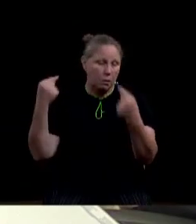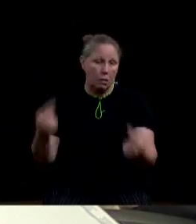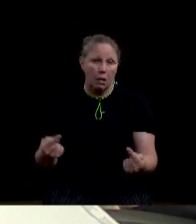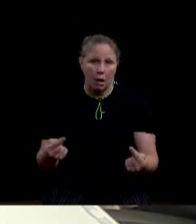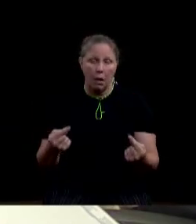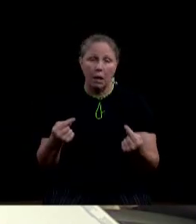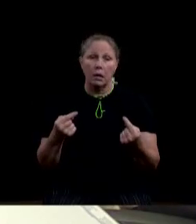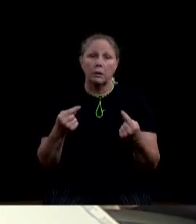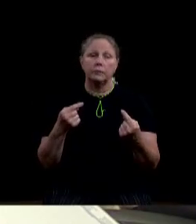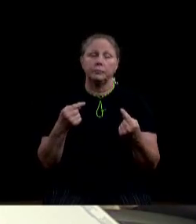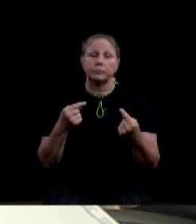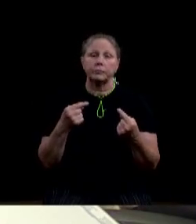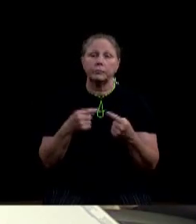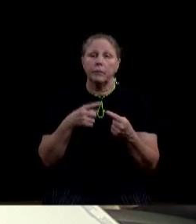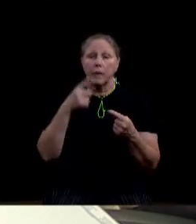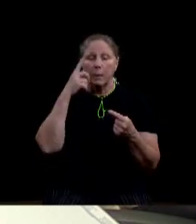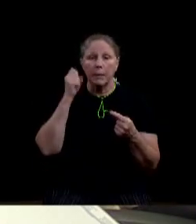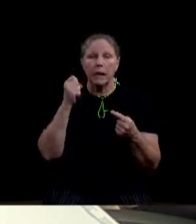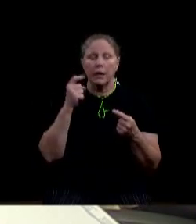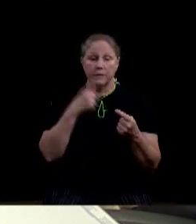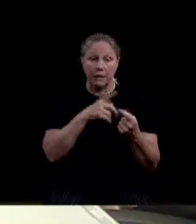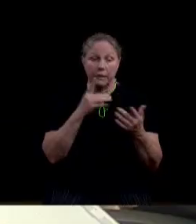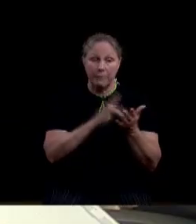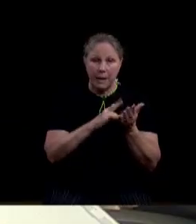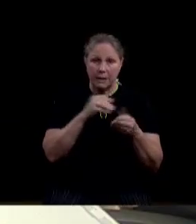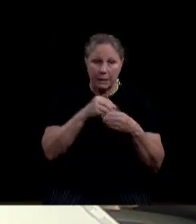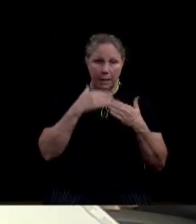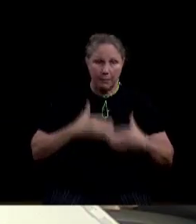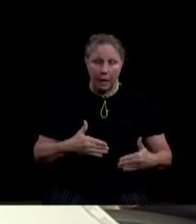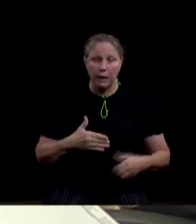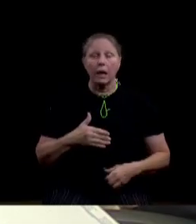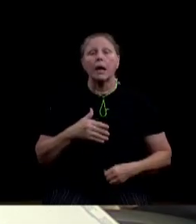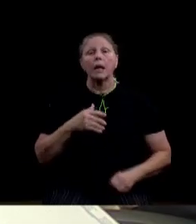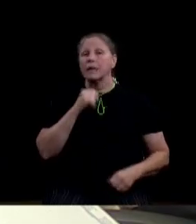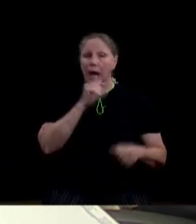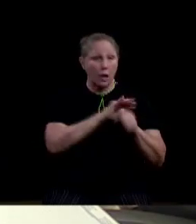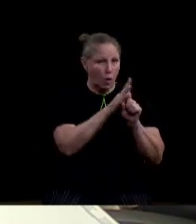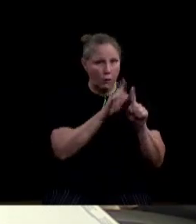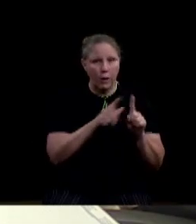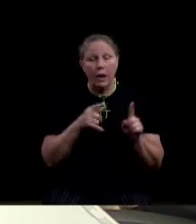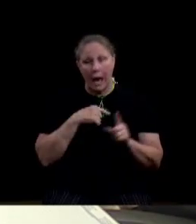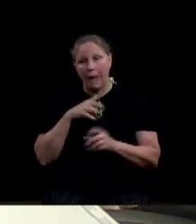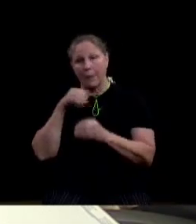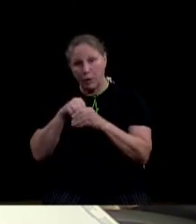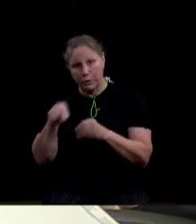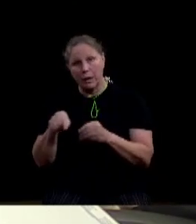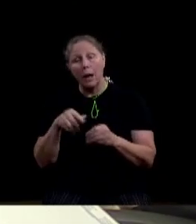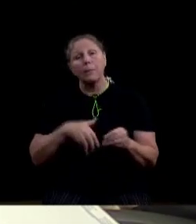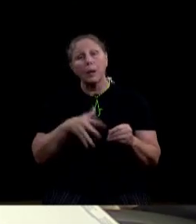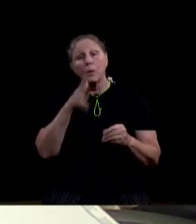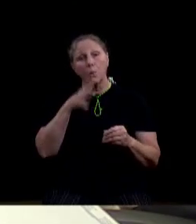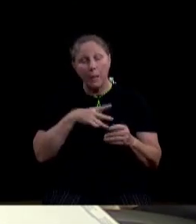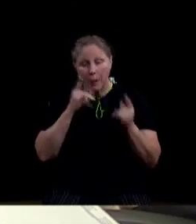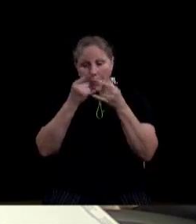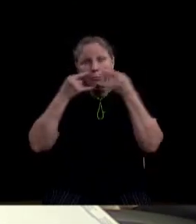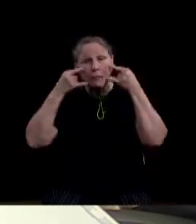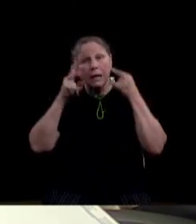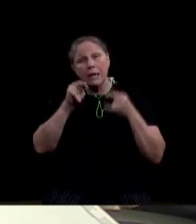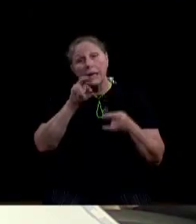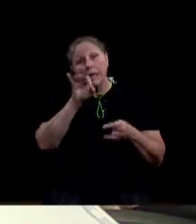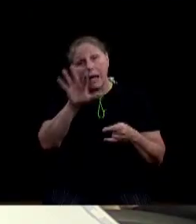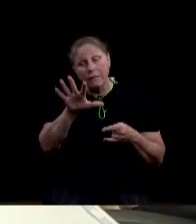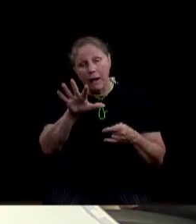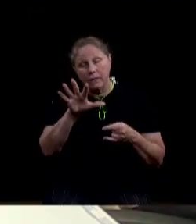not COVID related, I am including this study, pregnant women wearing N95 mask. The next comment is from